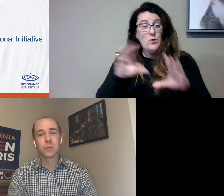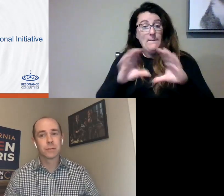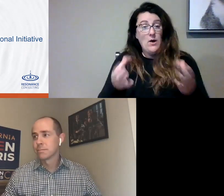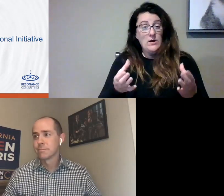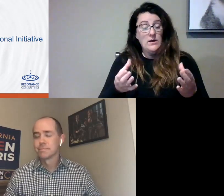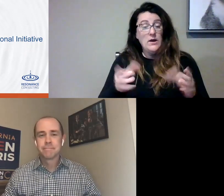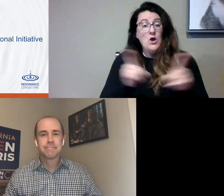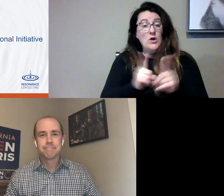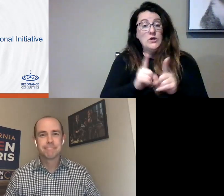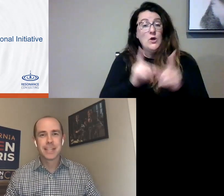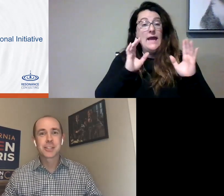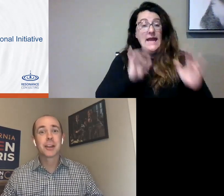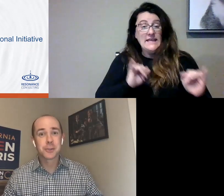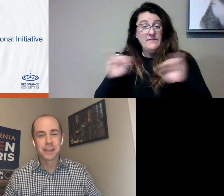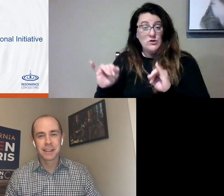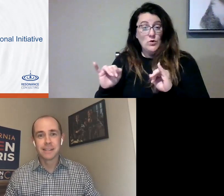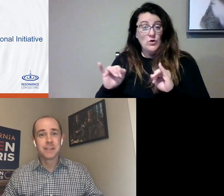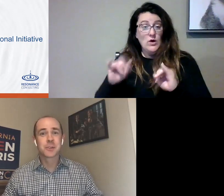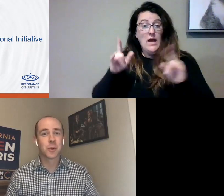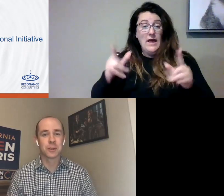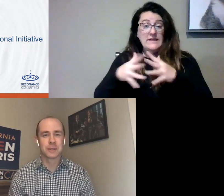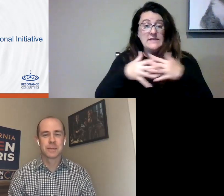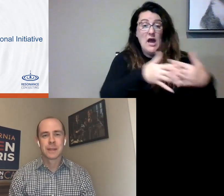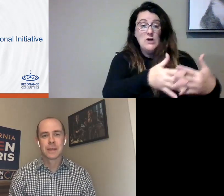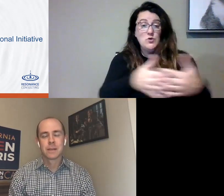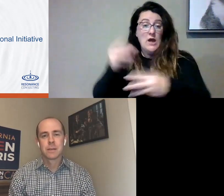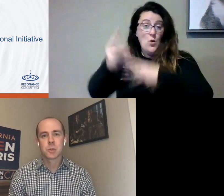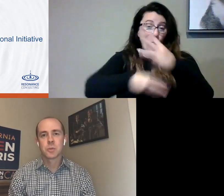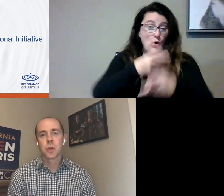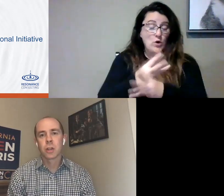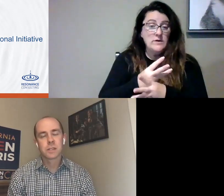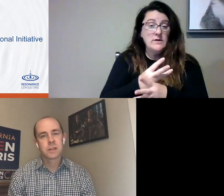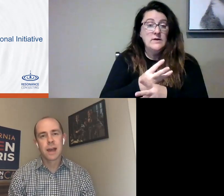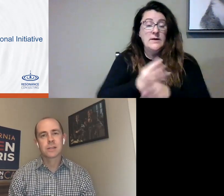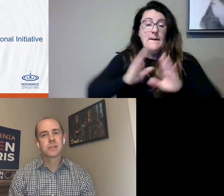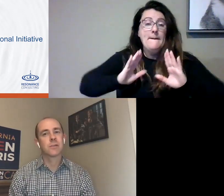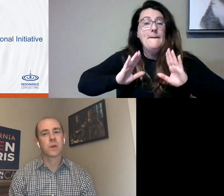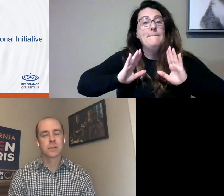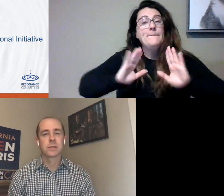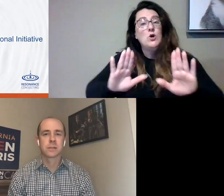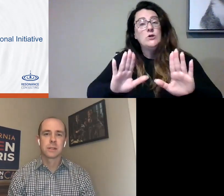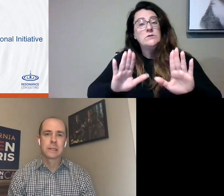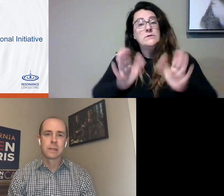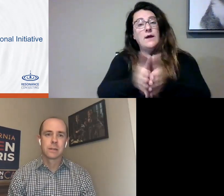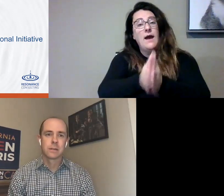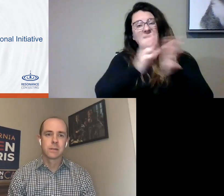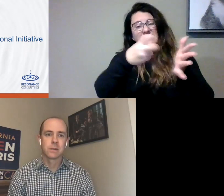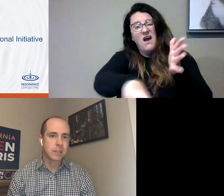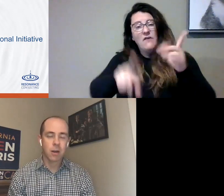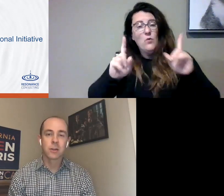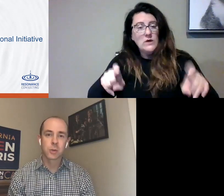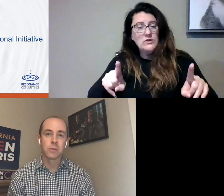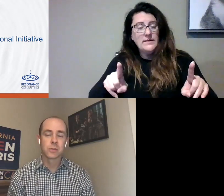an individual in this country and in this world is to push all of us to ask the tough questions,